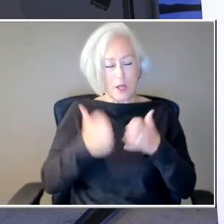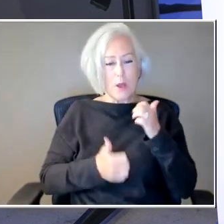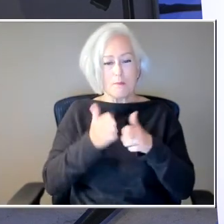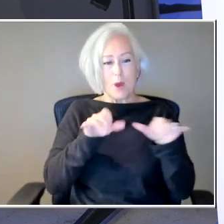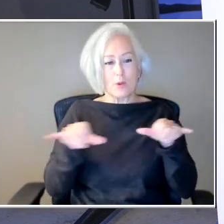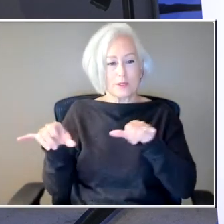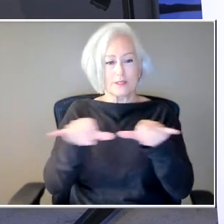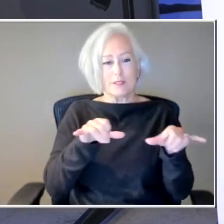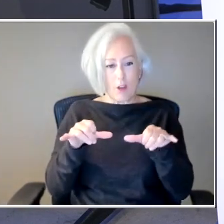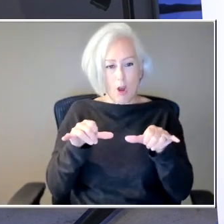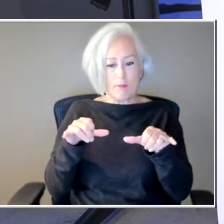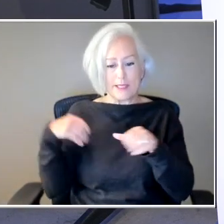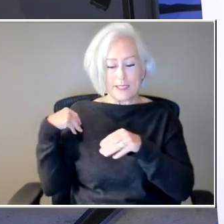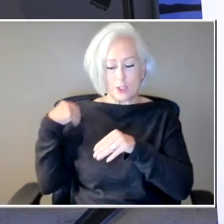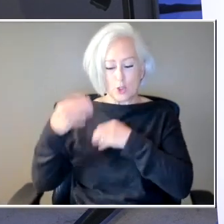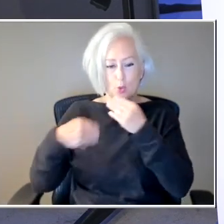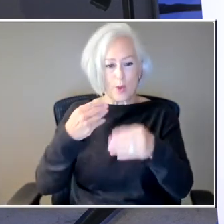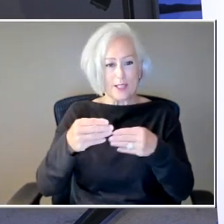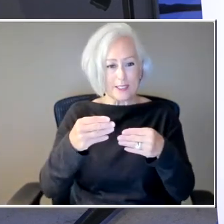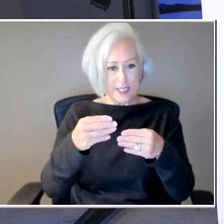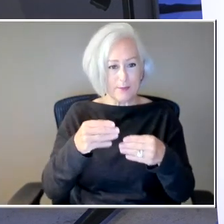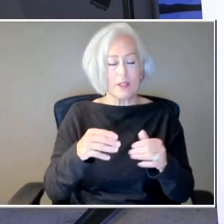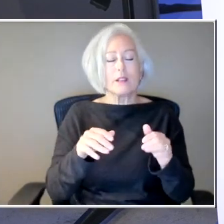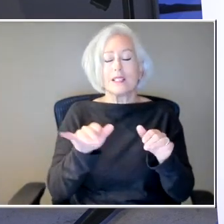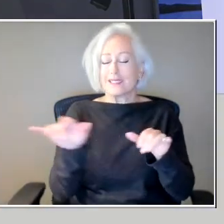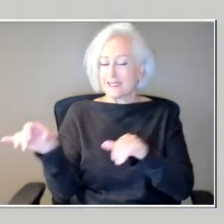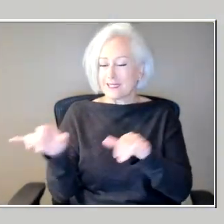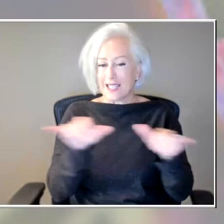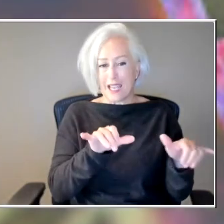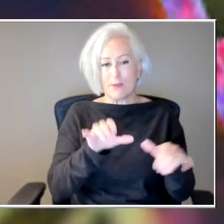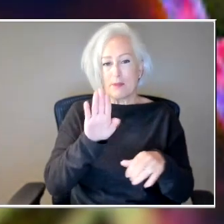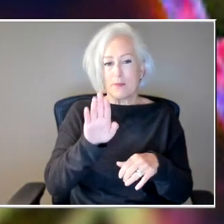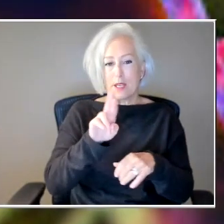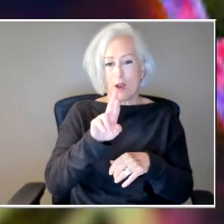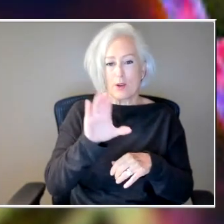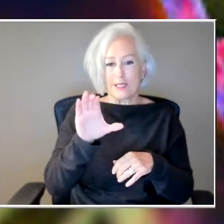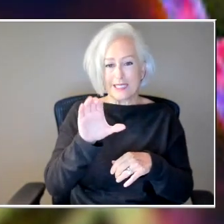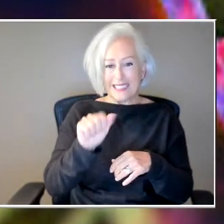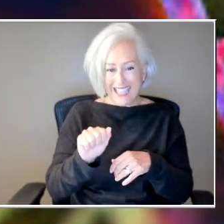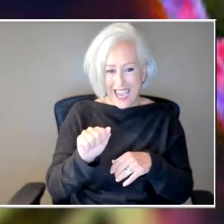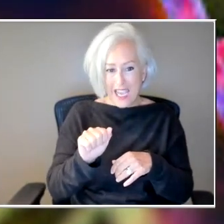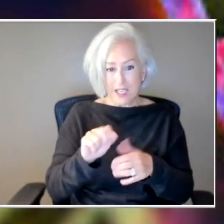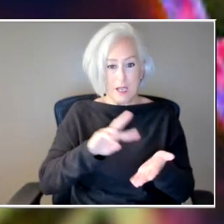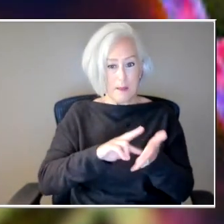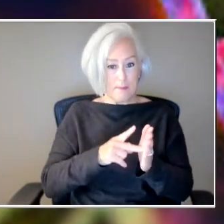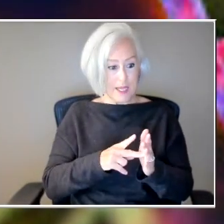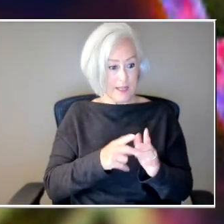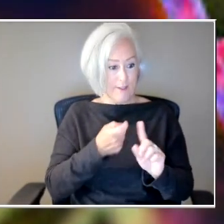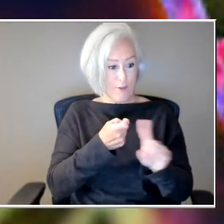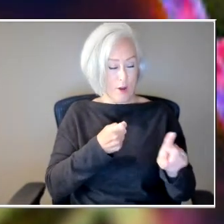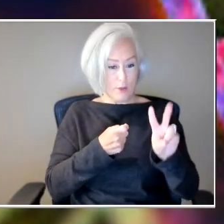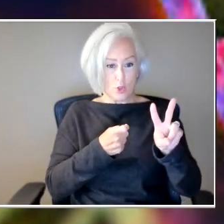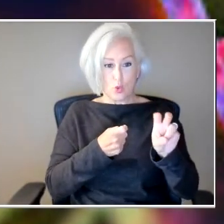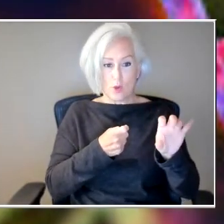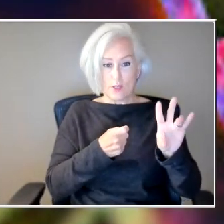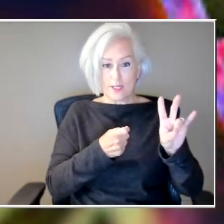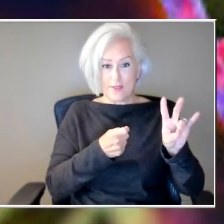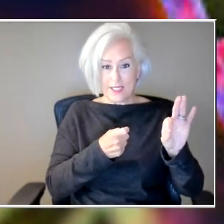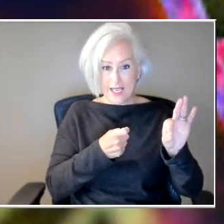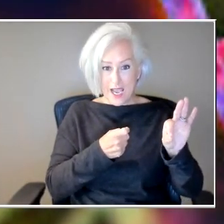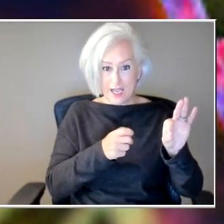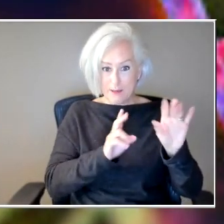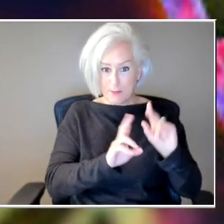there, right up there with the BRCA genes. An estimated 1 in every 279 people have it. So not